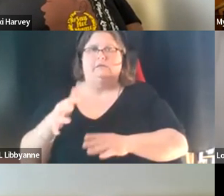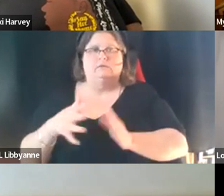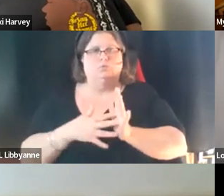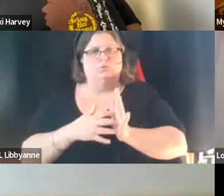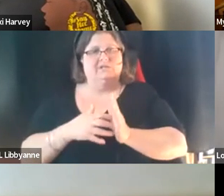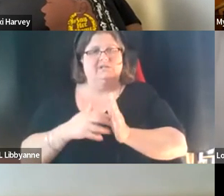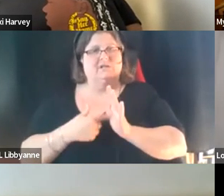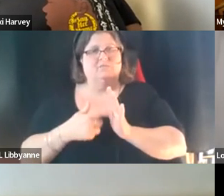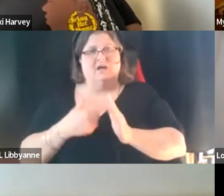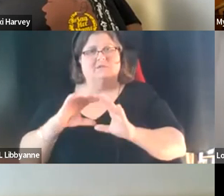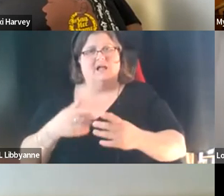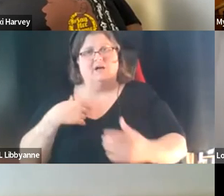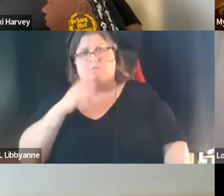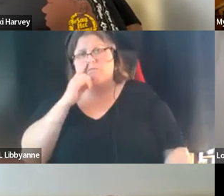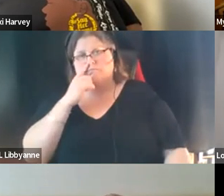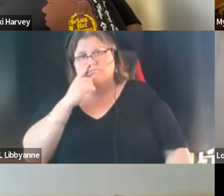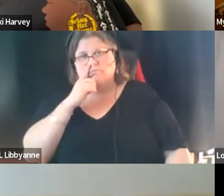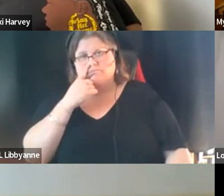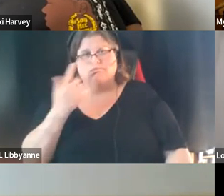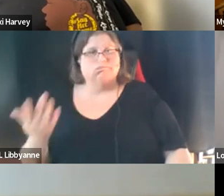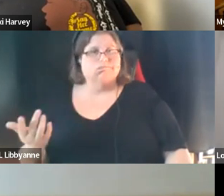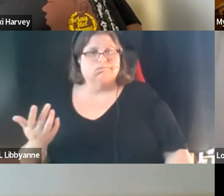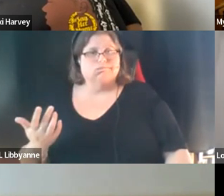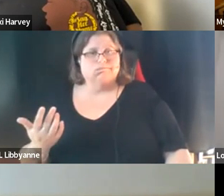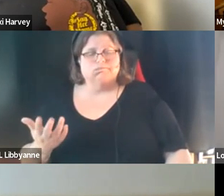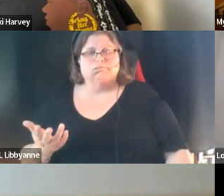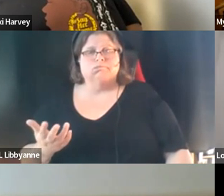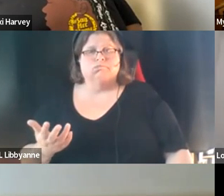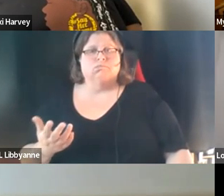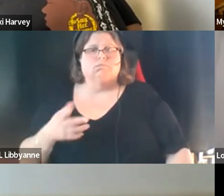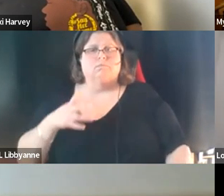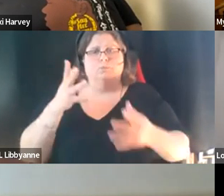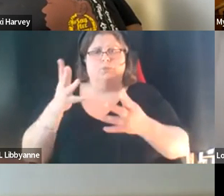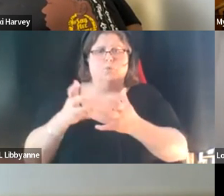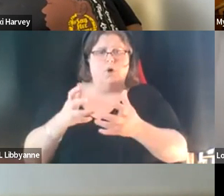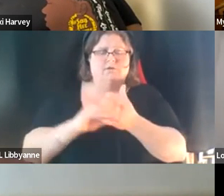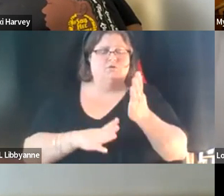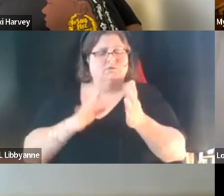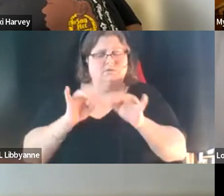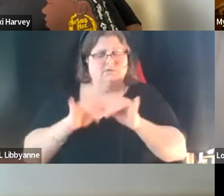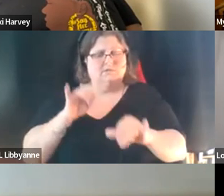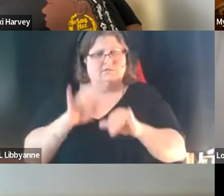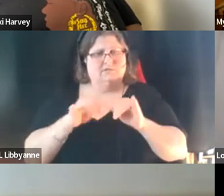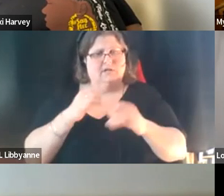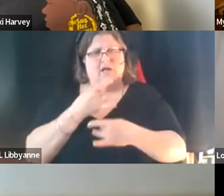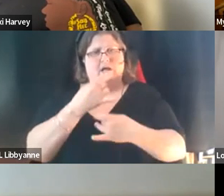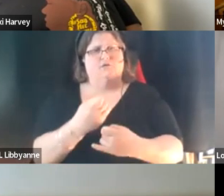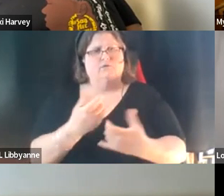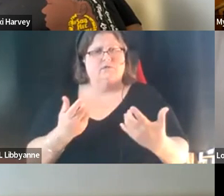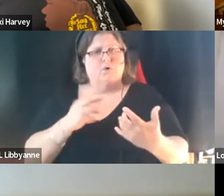she gets bored in class. And I think there should be a way to keep students' interest or find out why